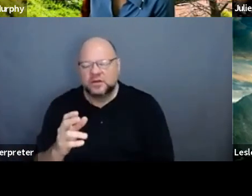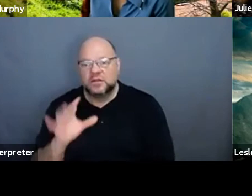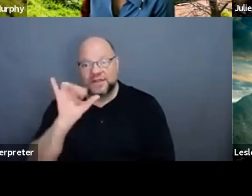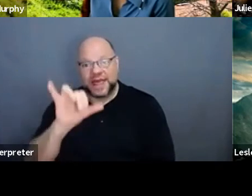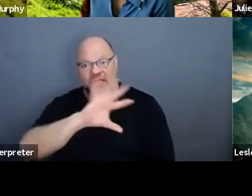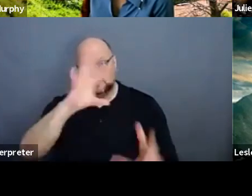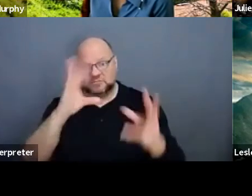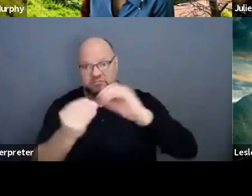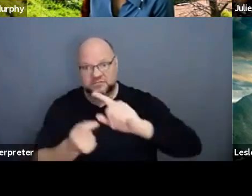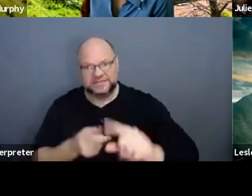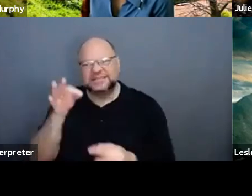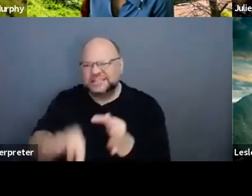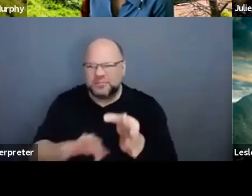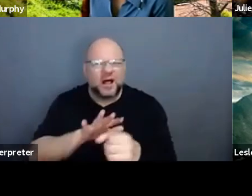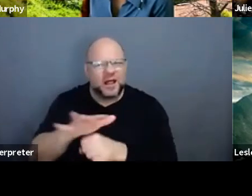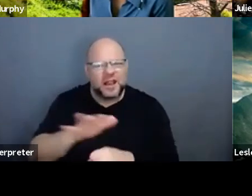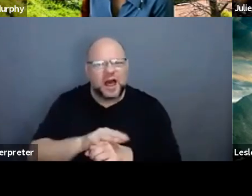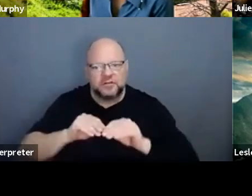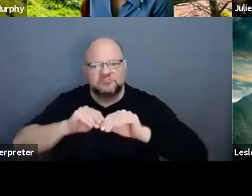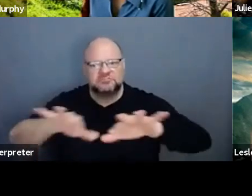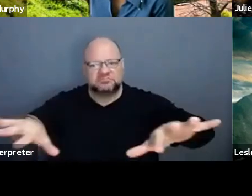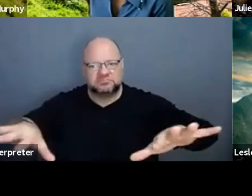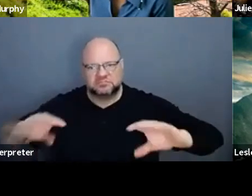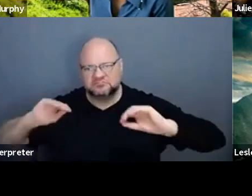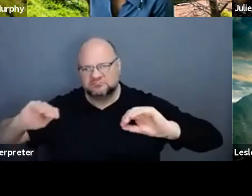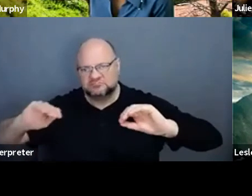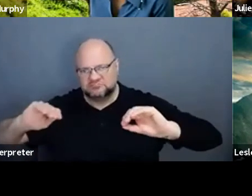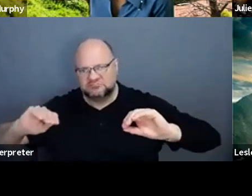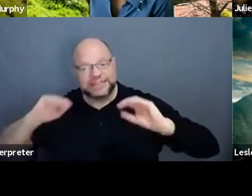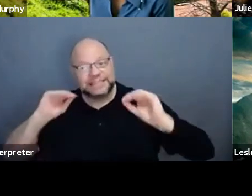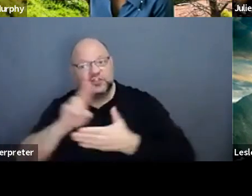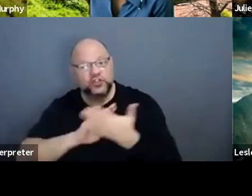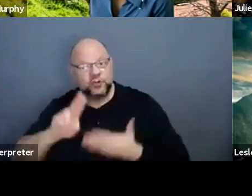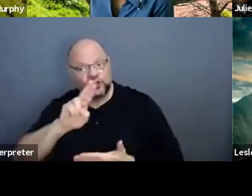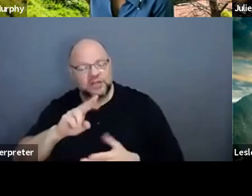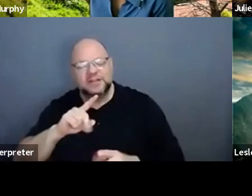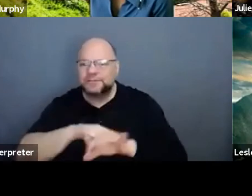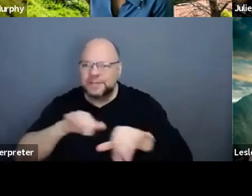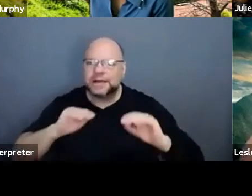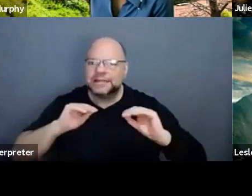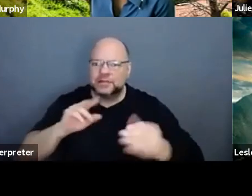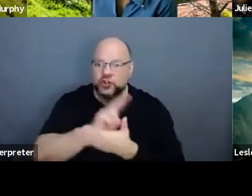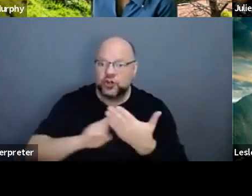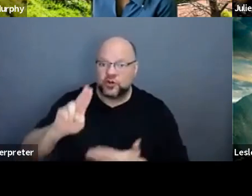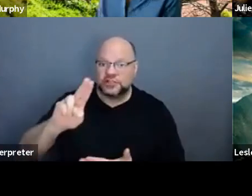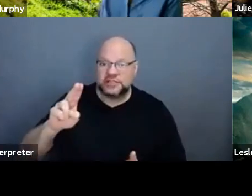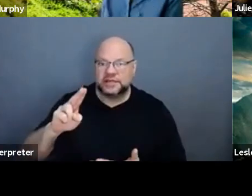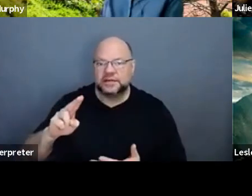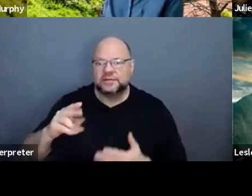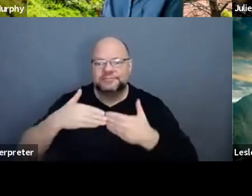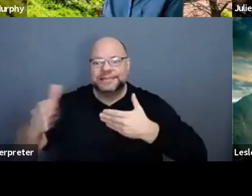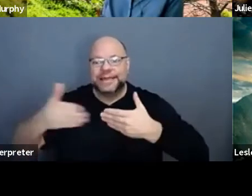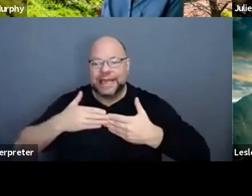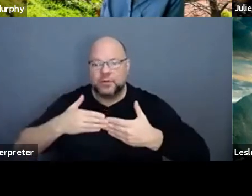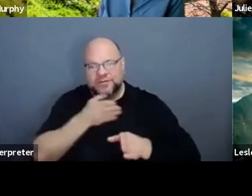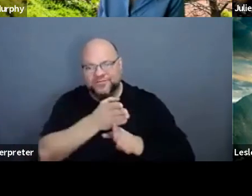is simple enough to disseminate. I teach at a university, but I do believe that universities are gatekeepers to the field